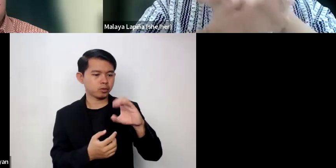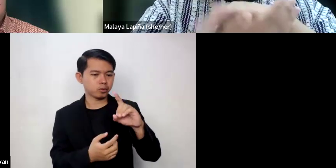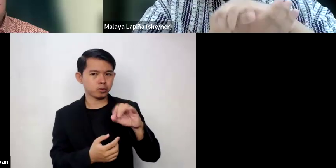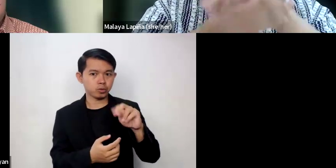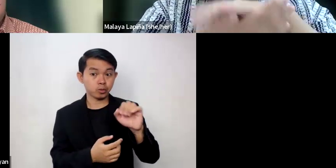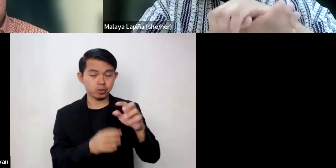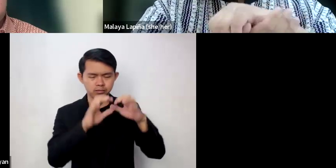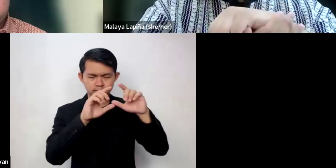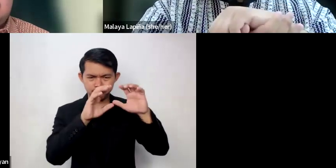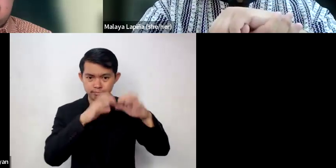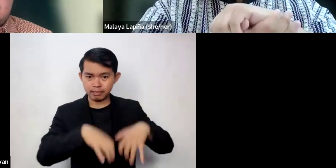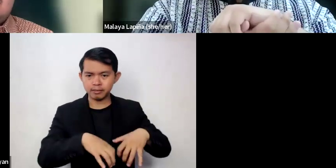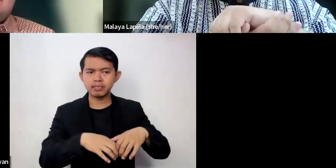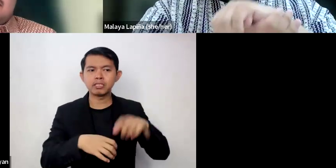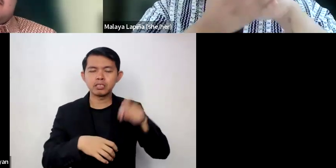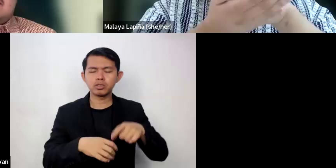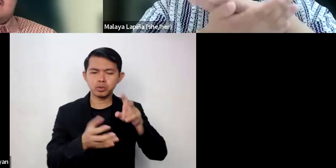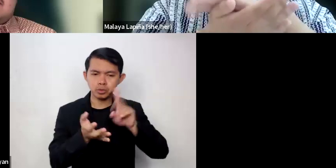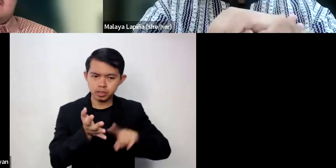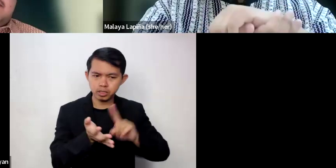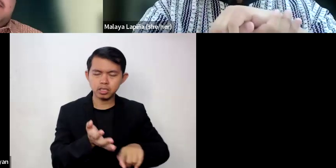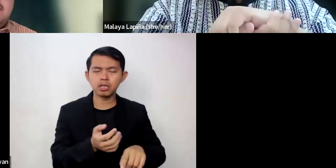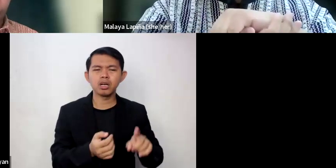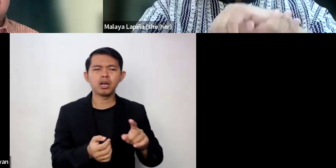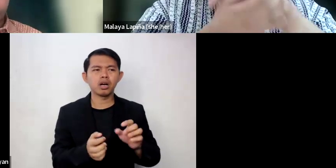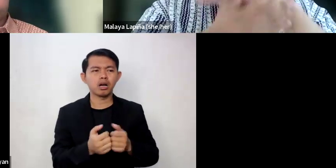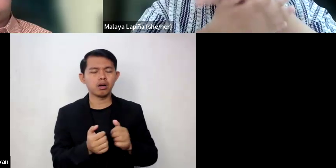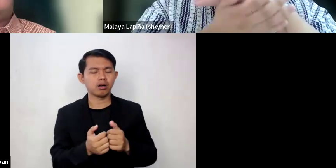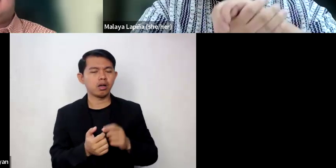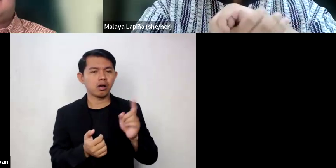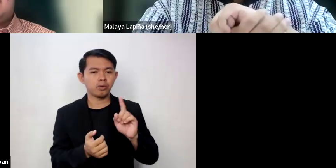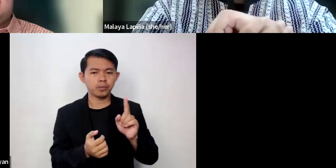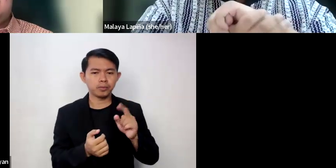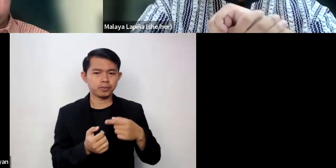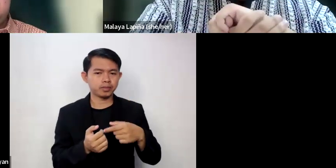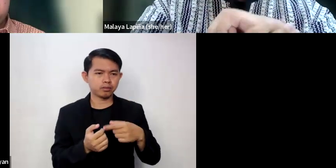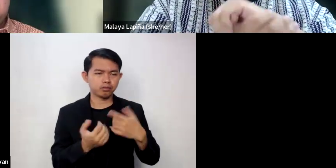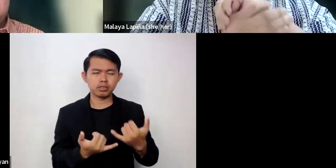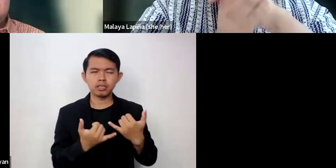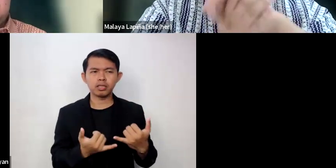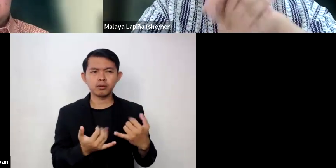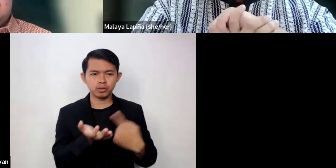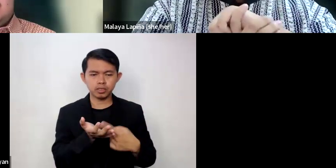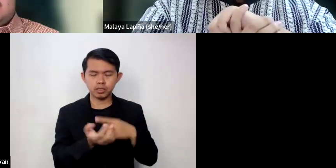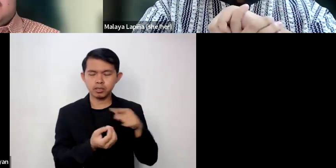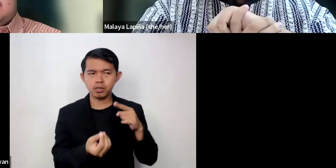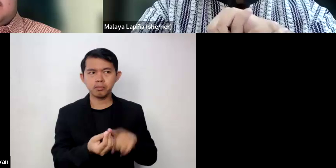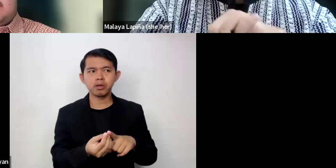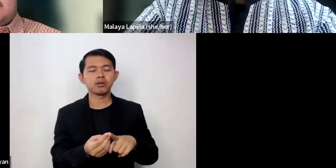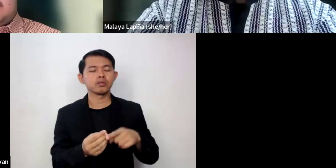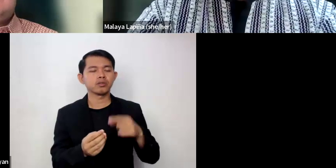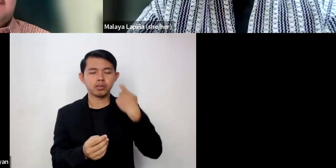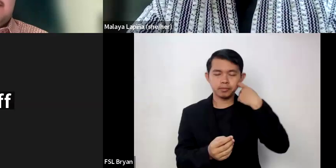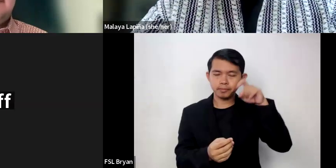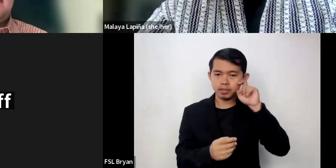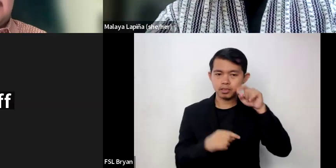what are the current discussion about that certain topic, especially when it comes to trans studies or trans lives in the